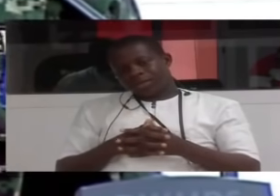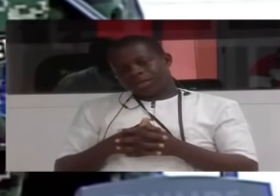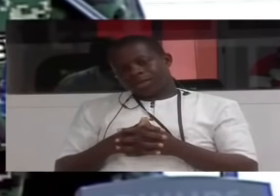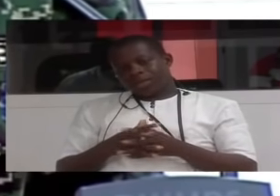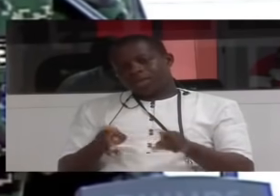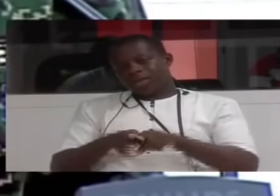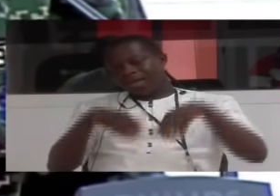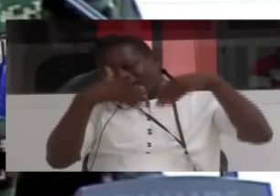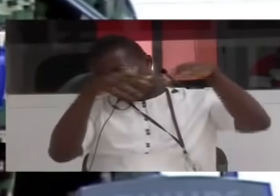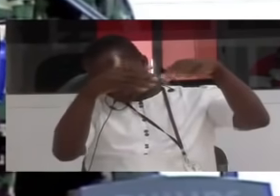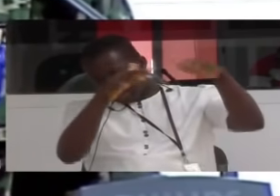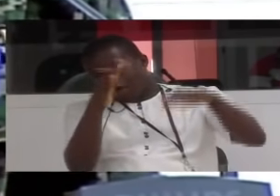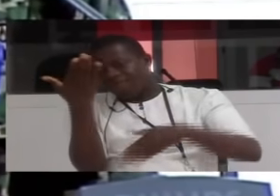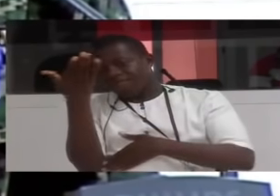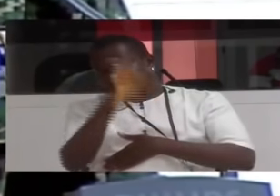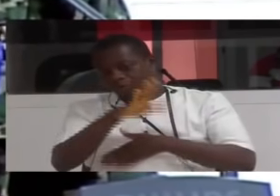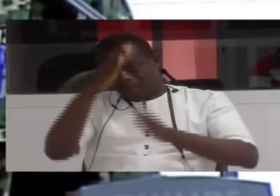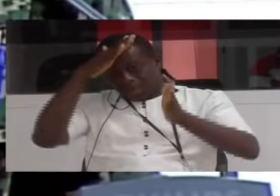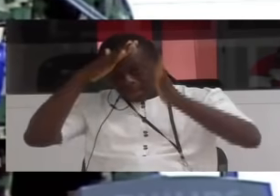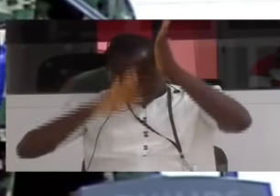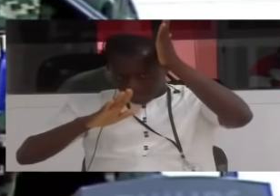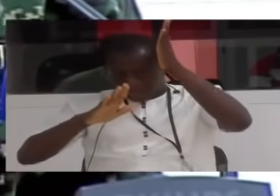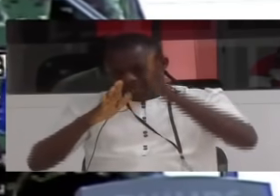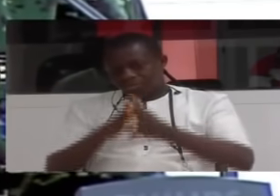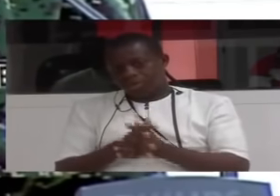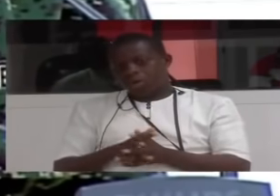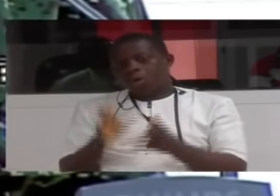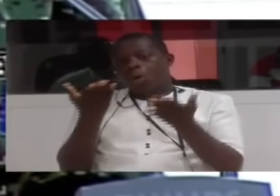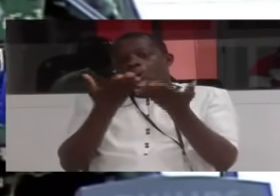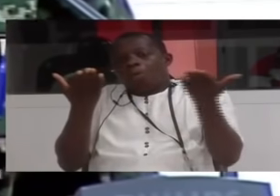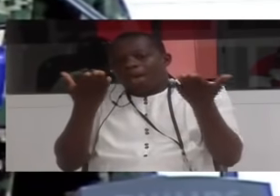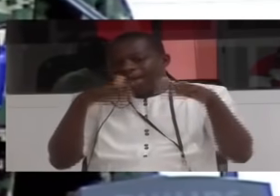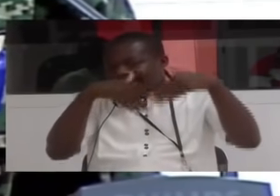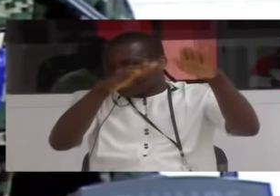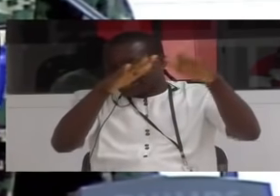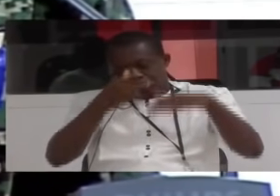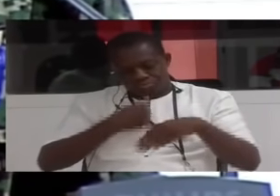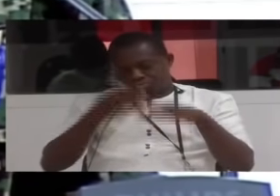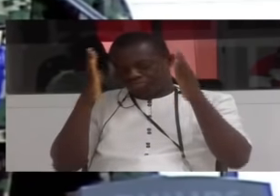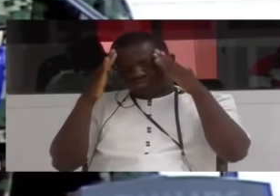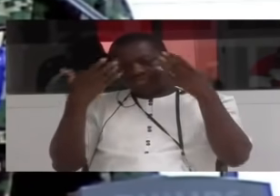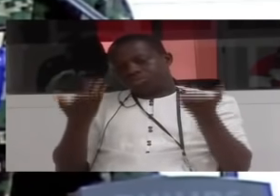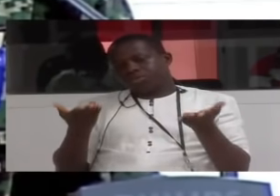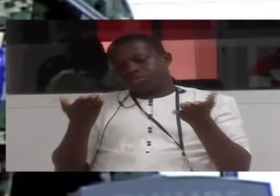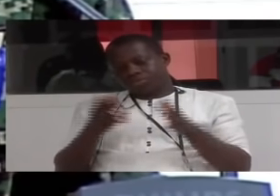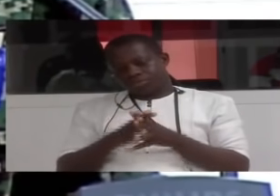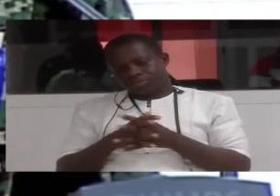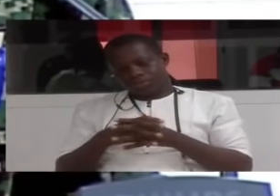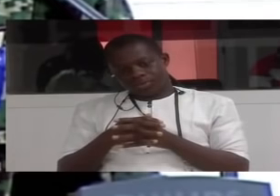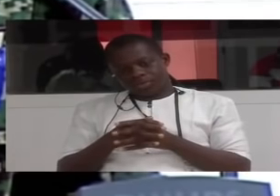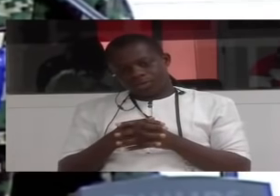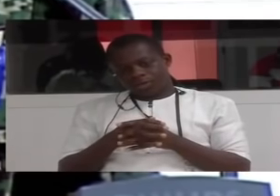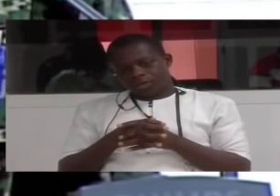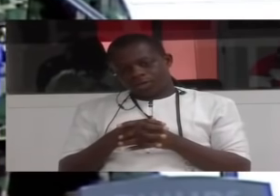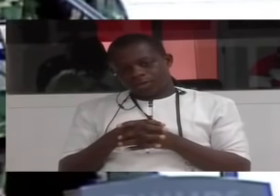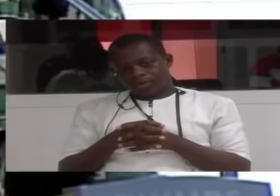Dañ ko daxone ci army bi. He was dismissed from the army. Luñ ko daxé won nak xawmako. The reason for his dismissal I do not know.